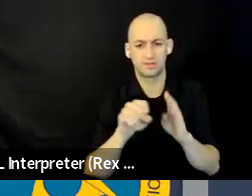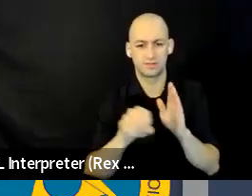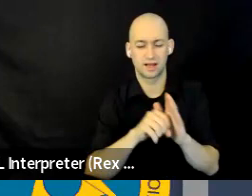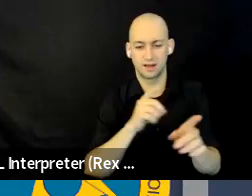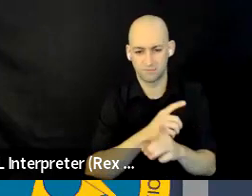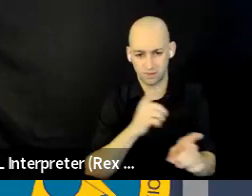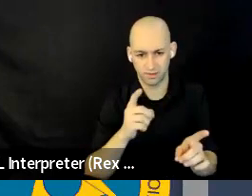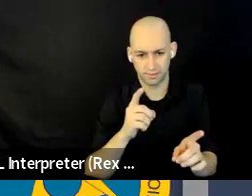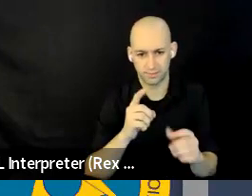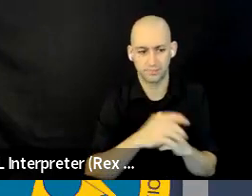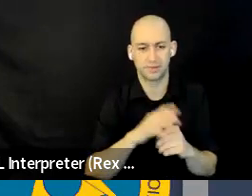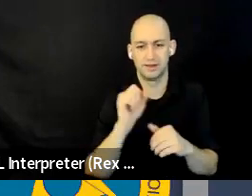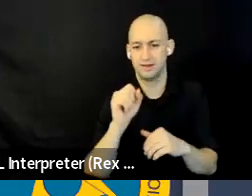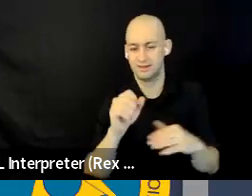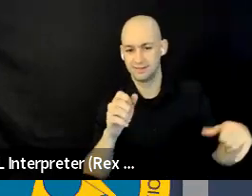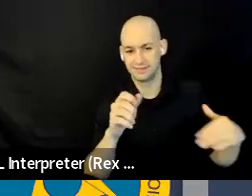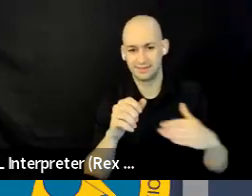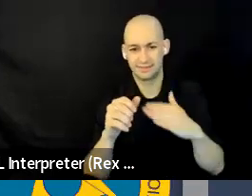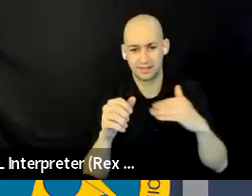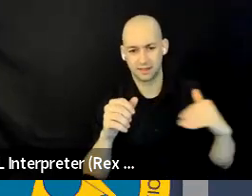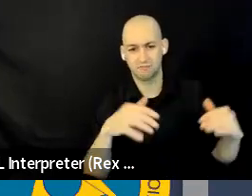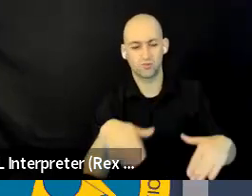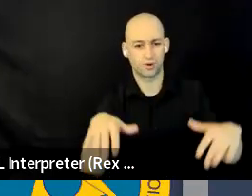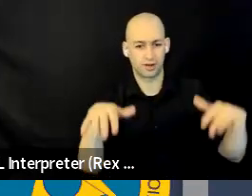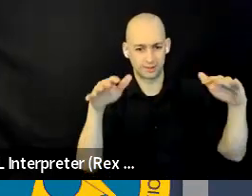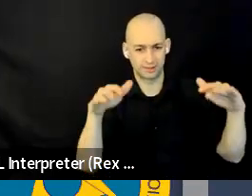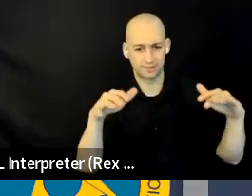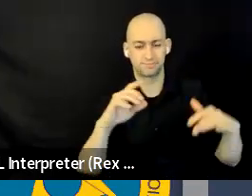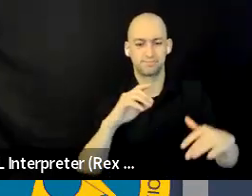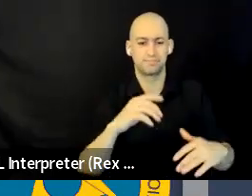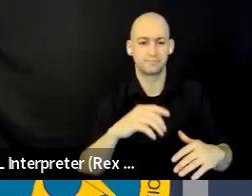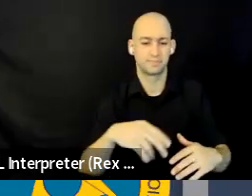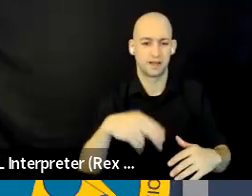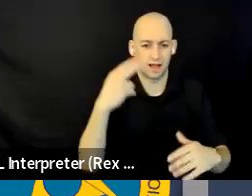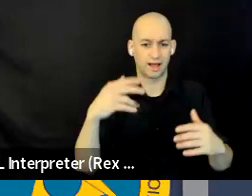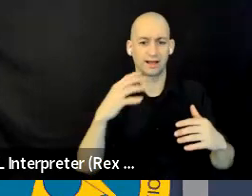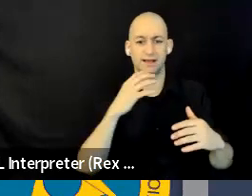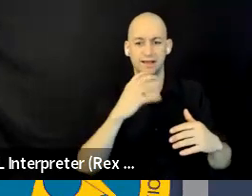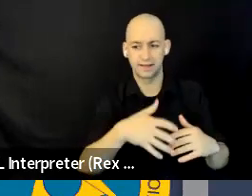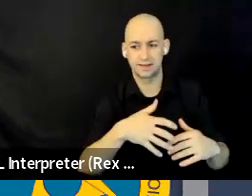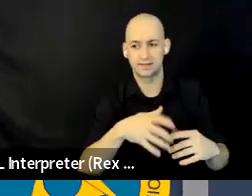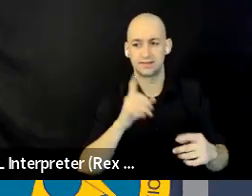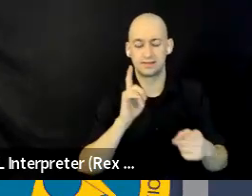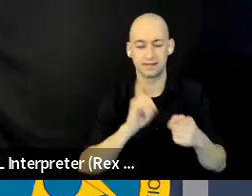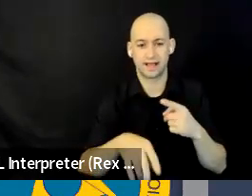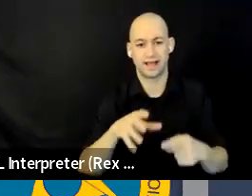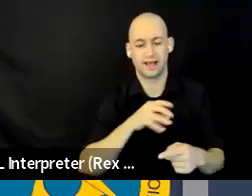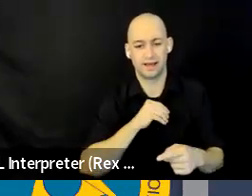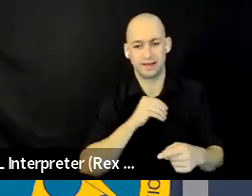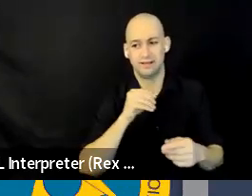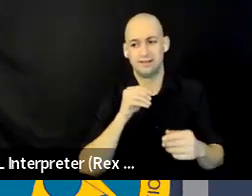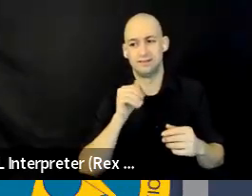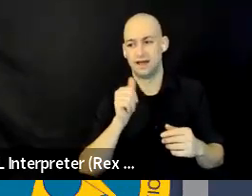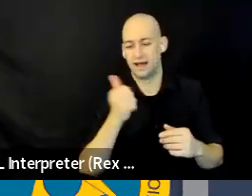differently. Sea level rise, certainly, extreme heat, which I'm not sure I could handle much more extreme heat in the Coachella